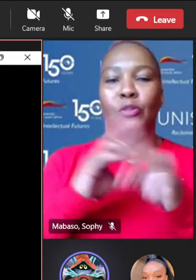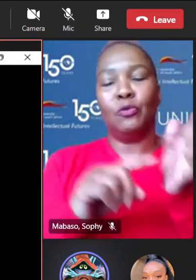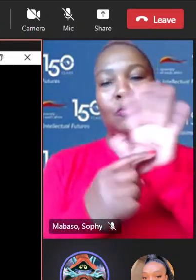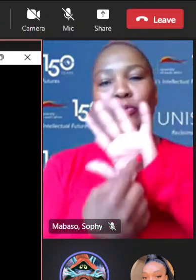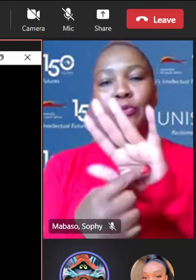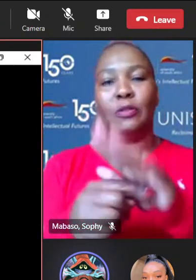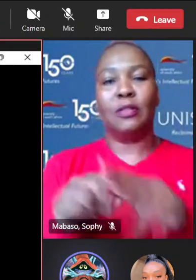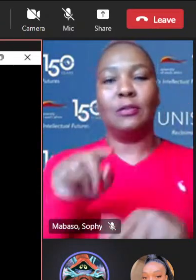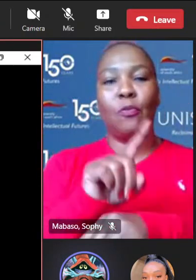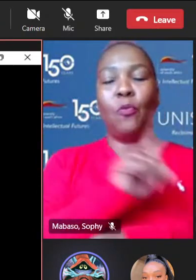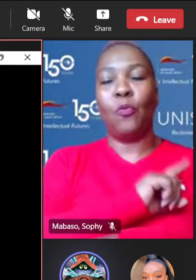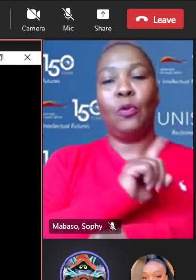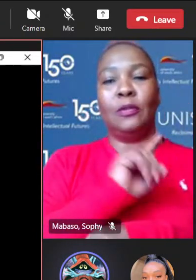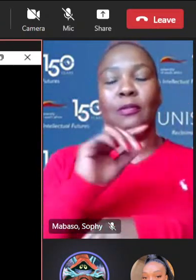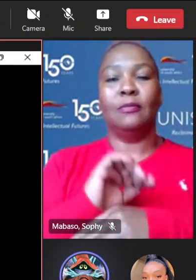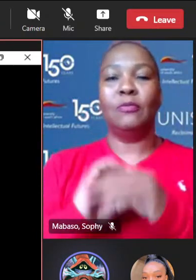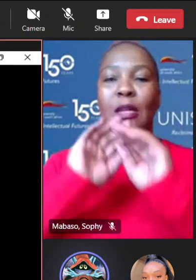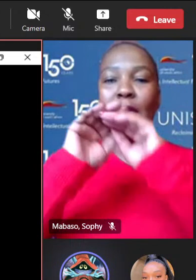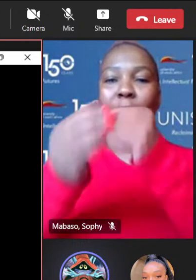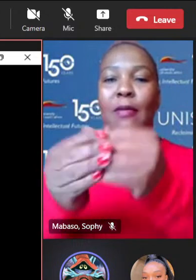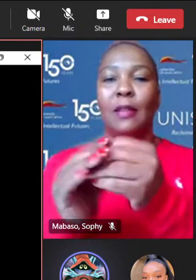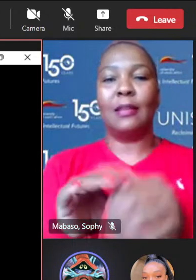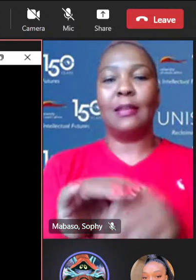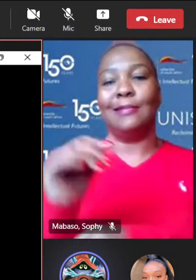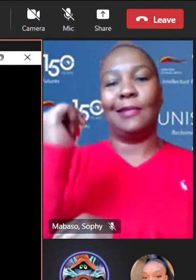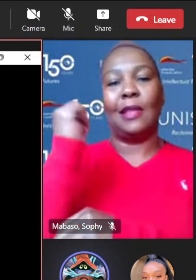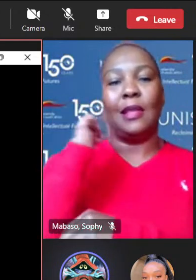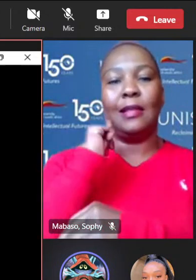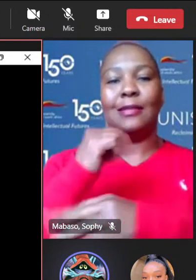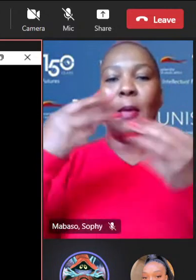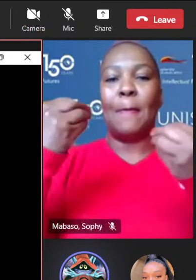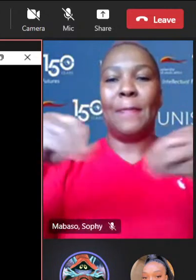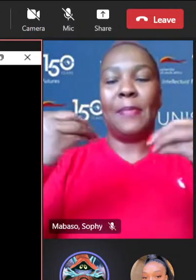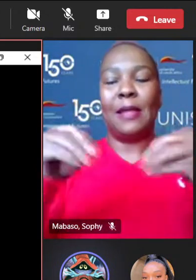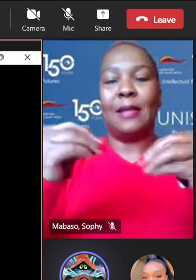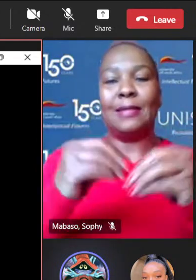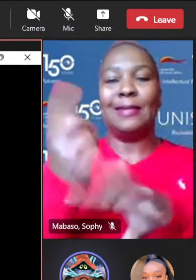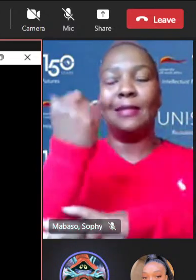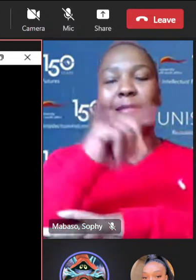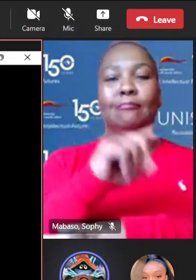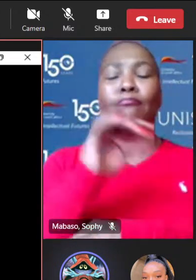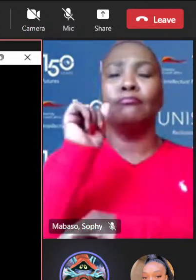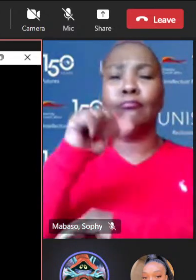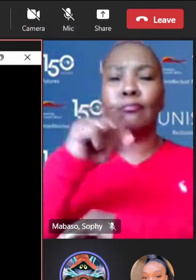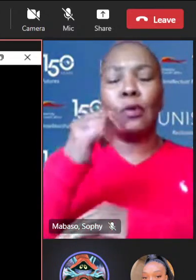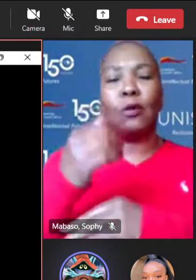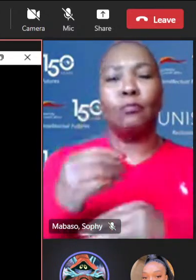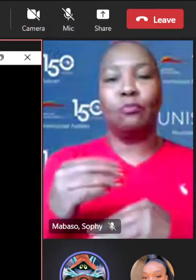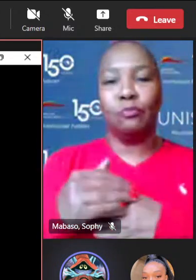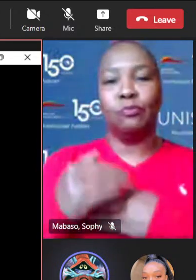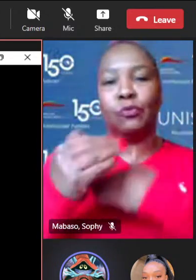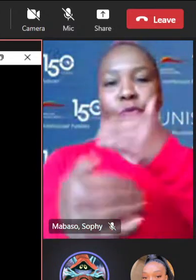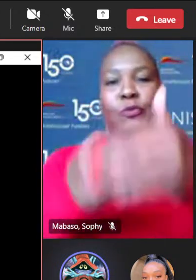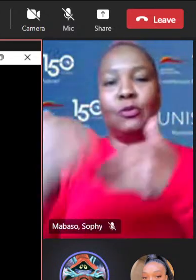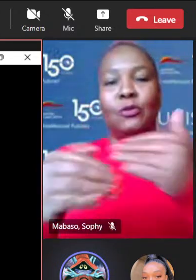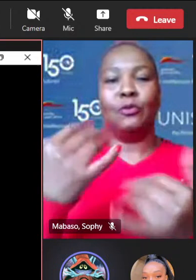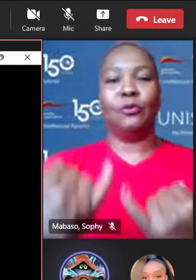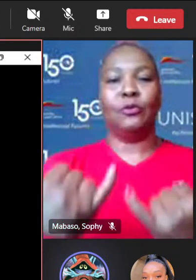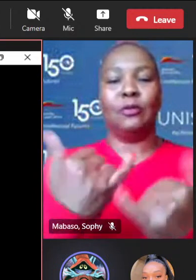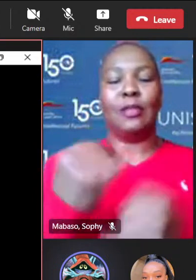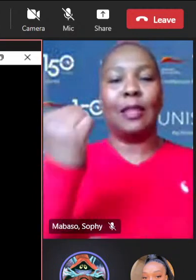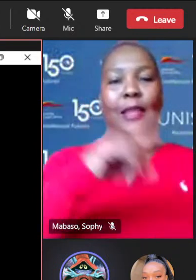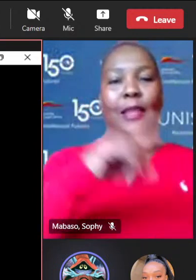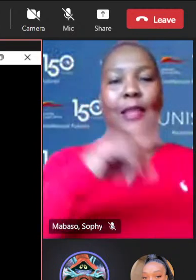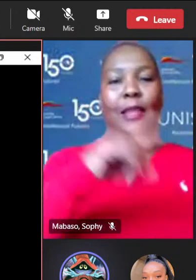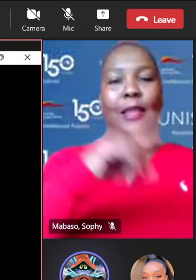in day 1. So you can see it was quite a busy day. And now, of course, we're moving on to day 2. So again,